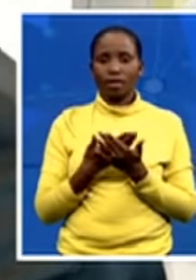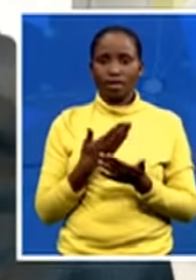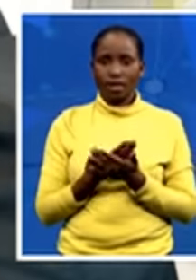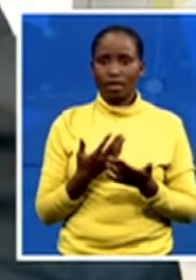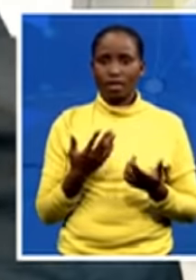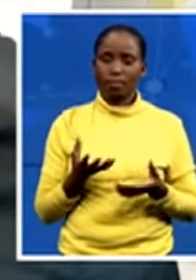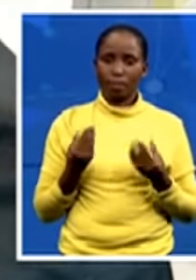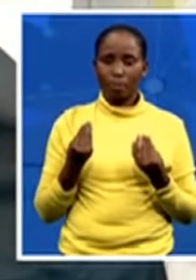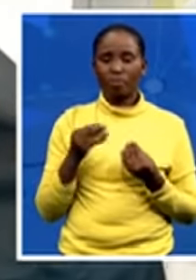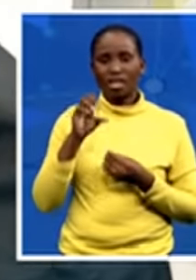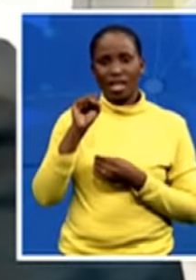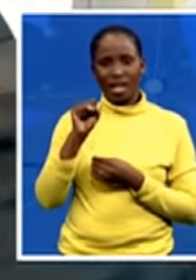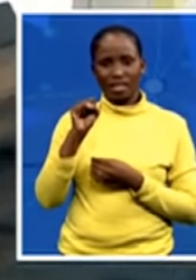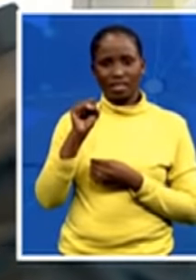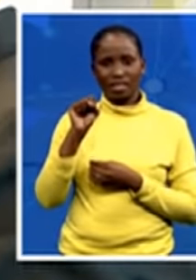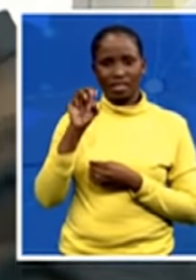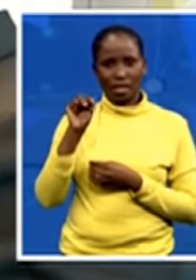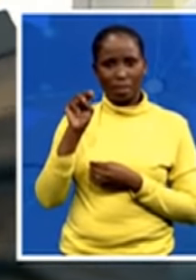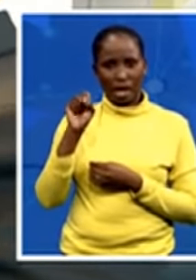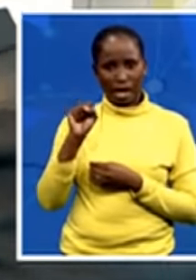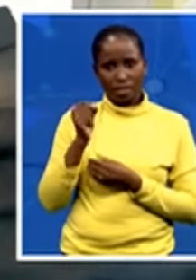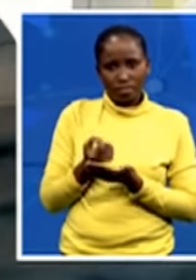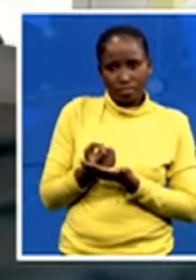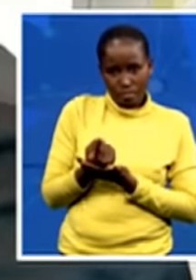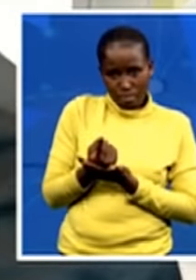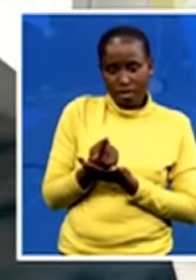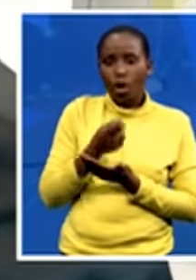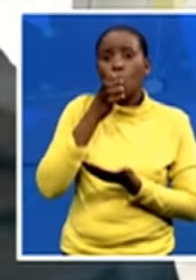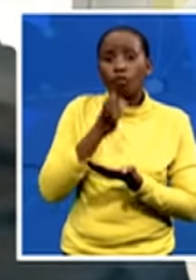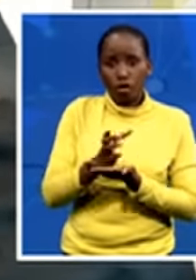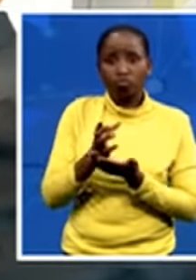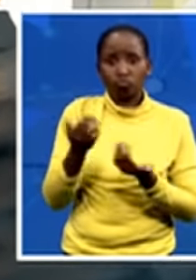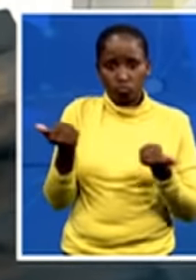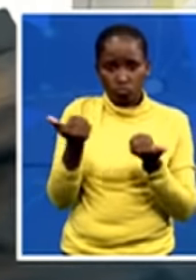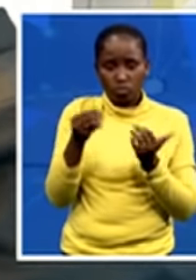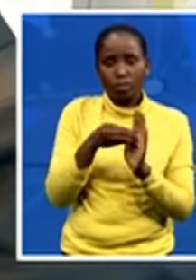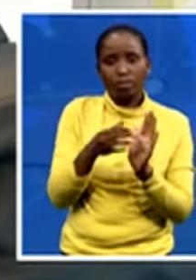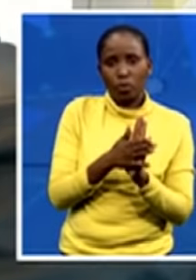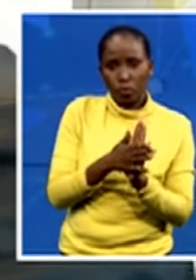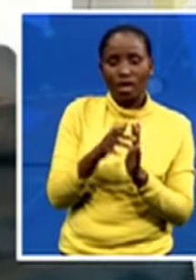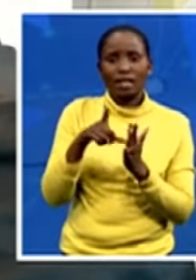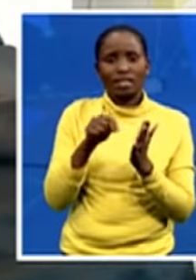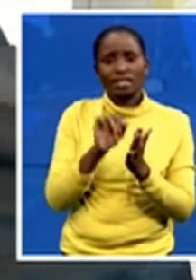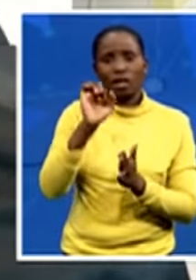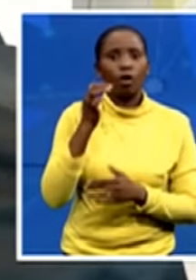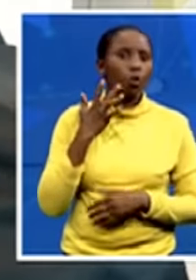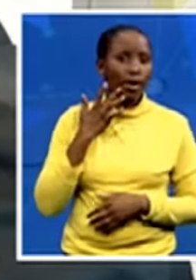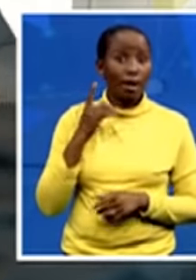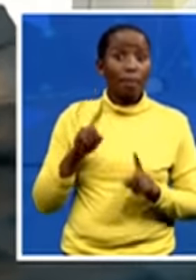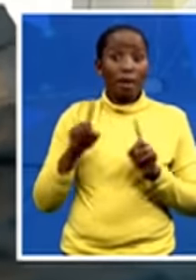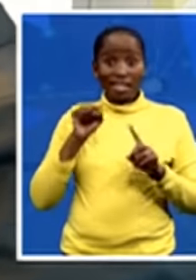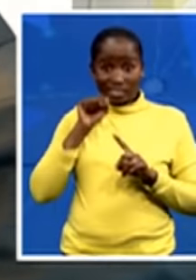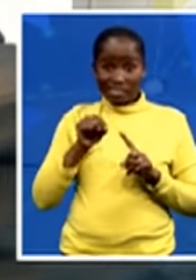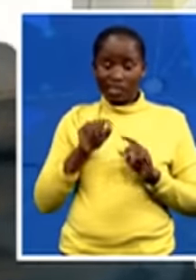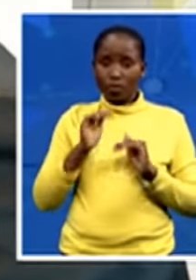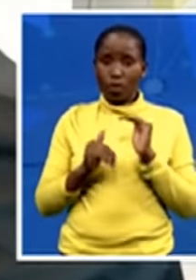notification confirming your booking and the date. But that process will also allow you, on the day when